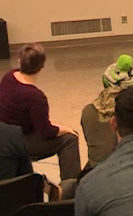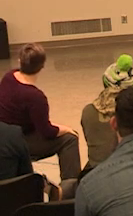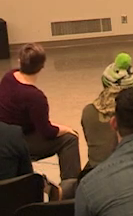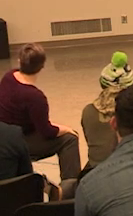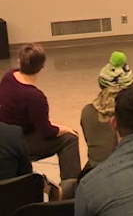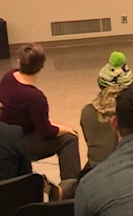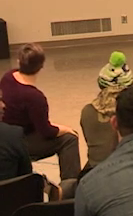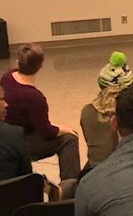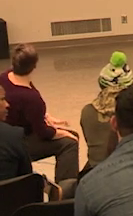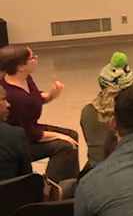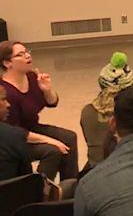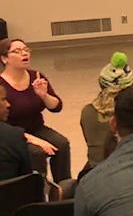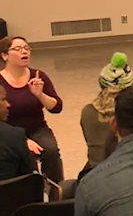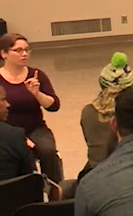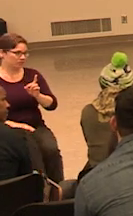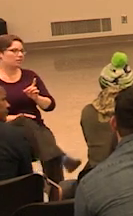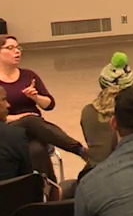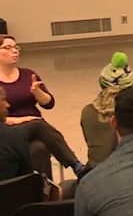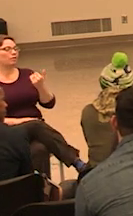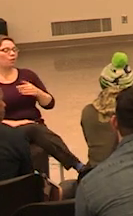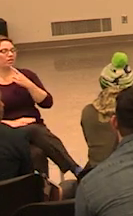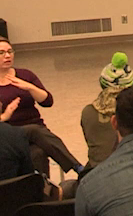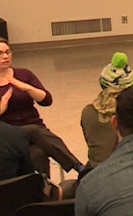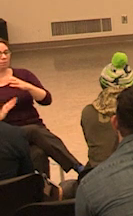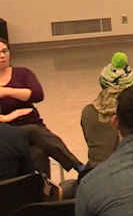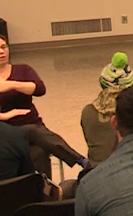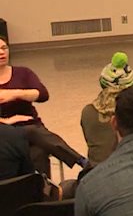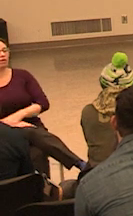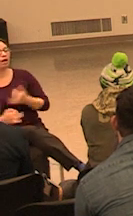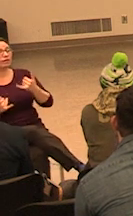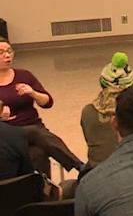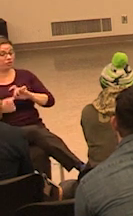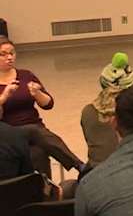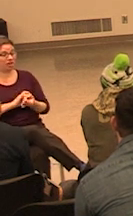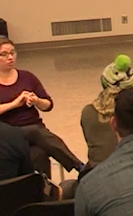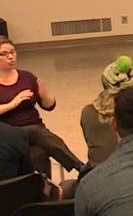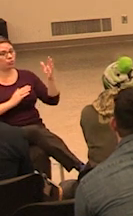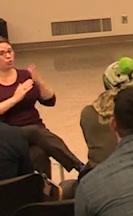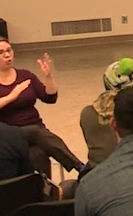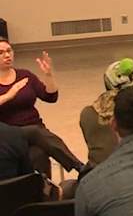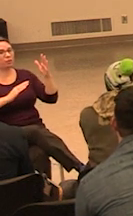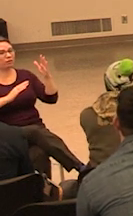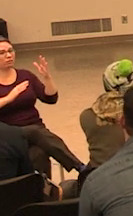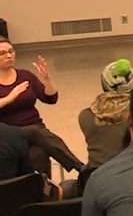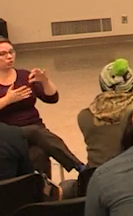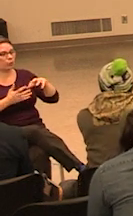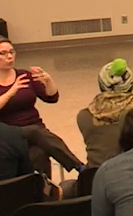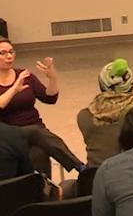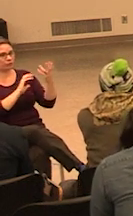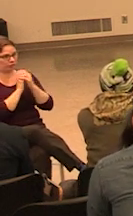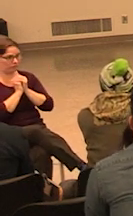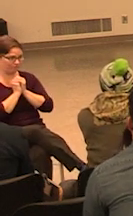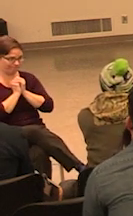we're taught that ultimate power ultimately corrupts. And we talk about a muteness that society